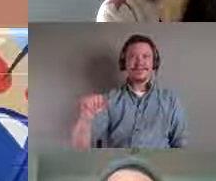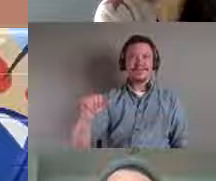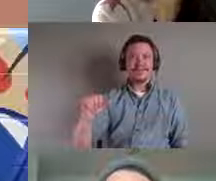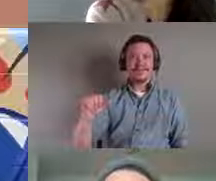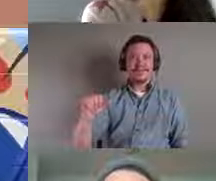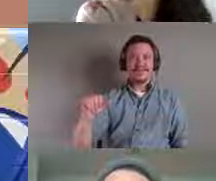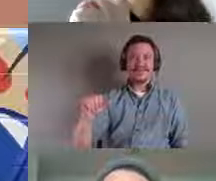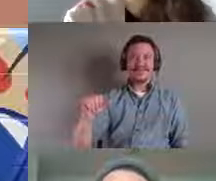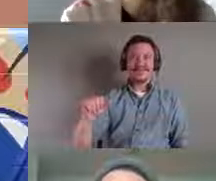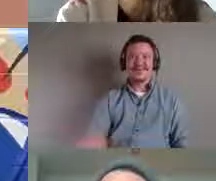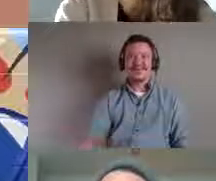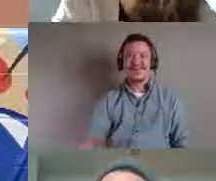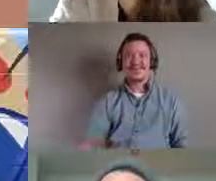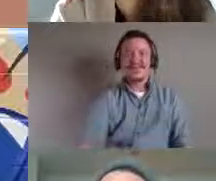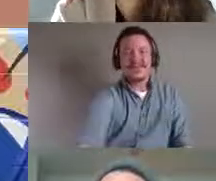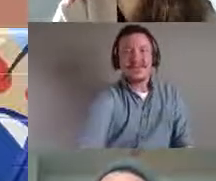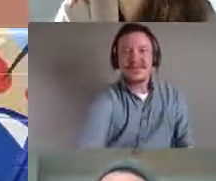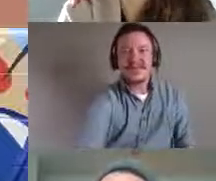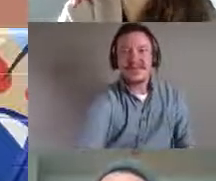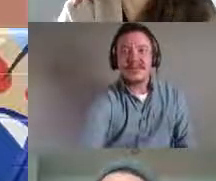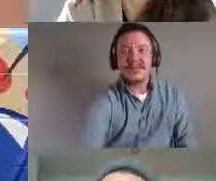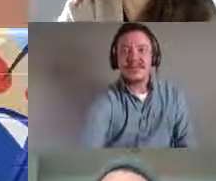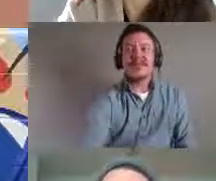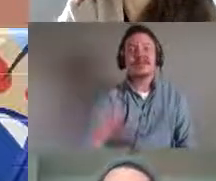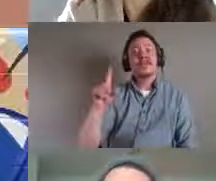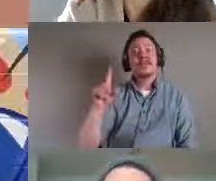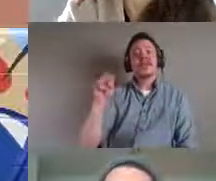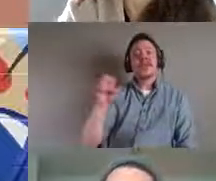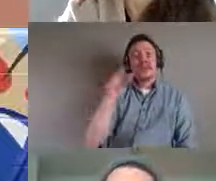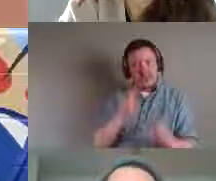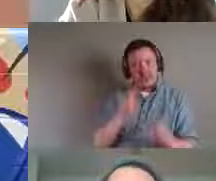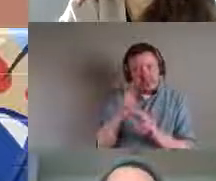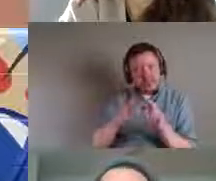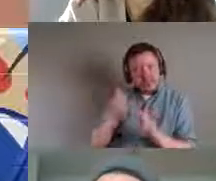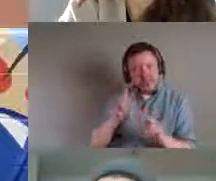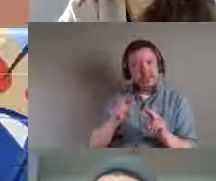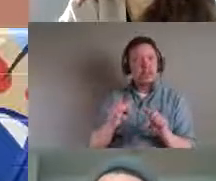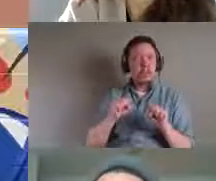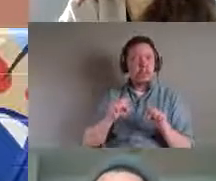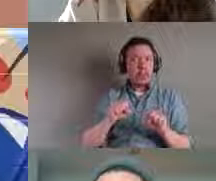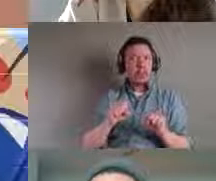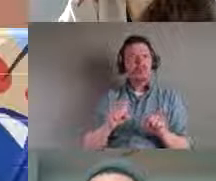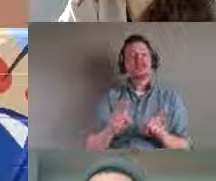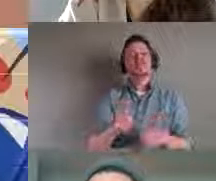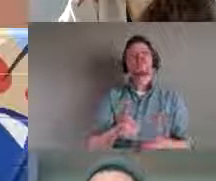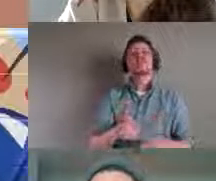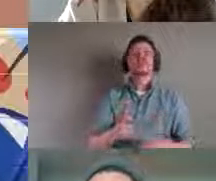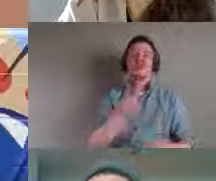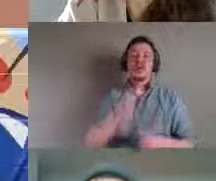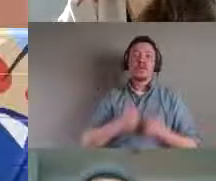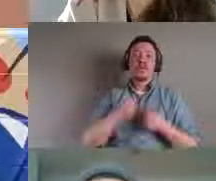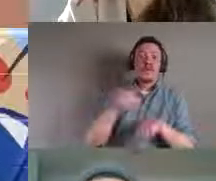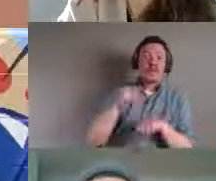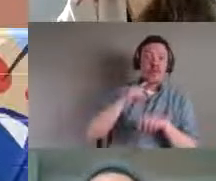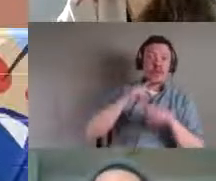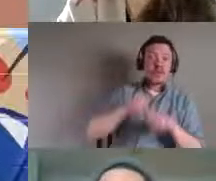chat, and Danielle will be monitoring that and probably answering either in real time or at